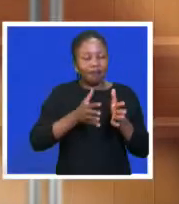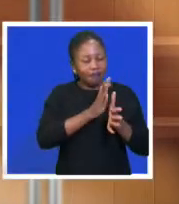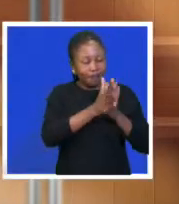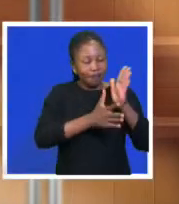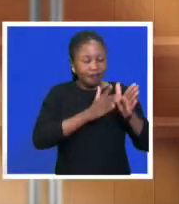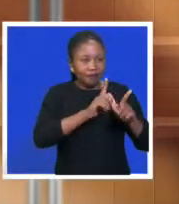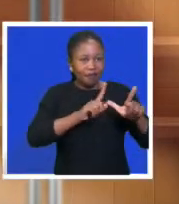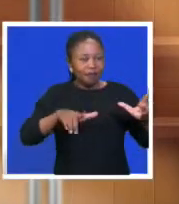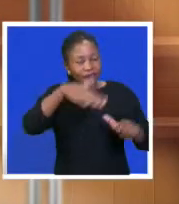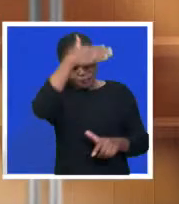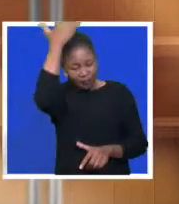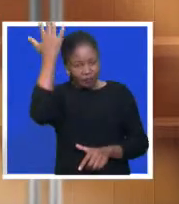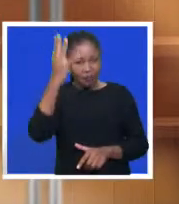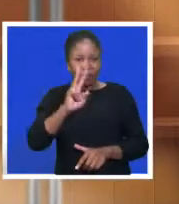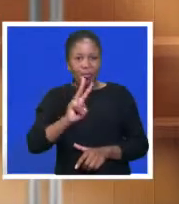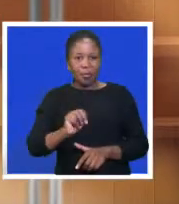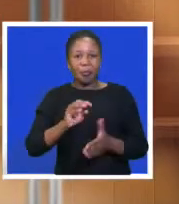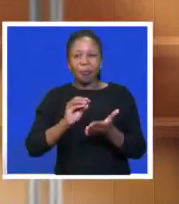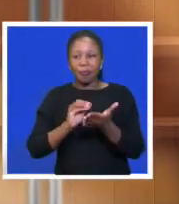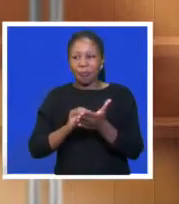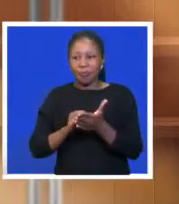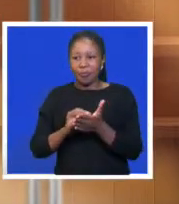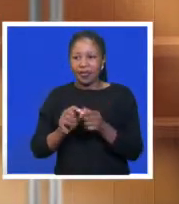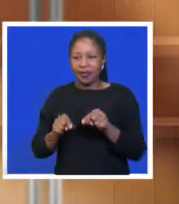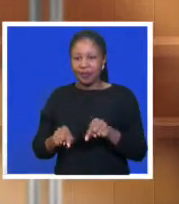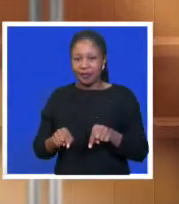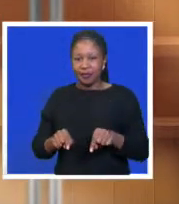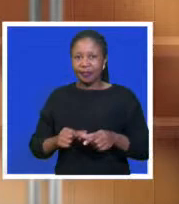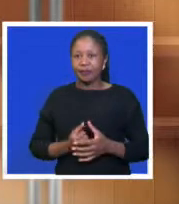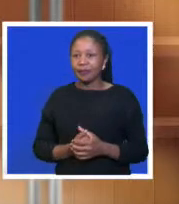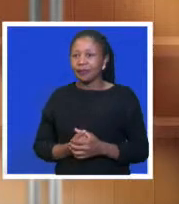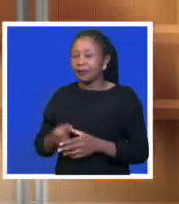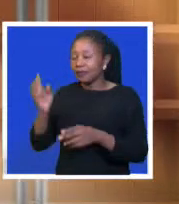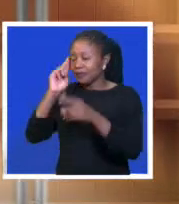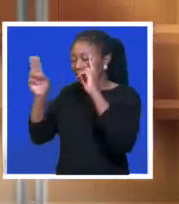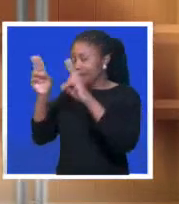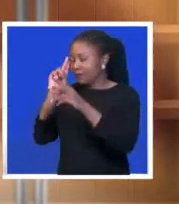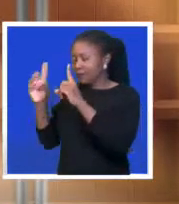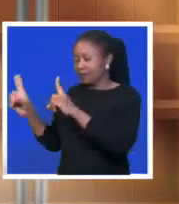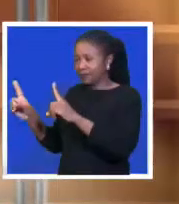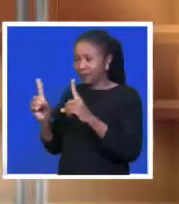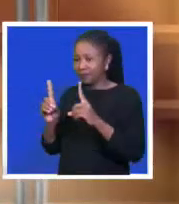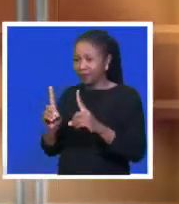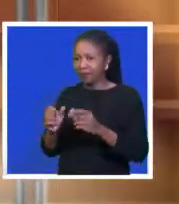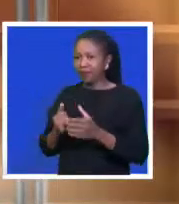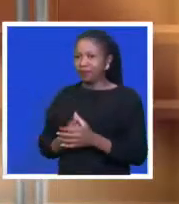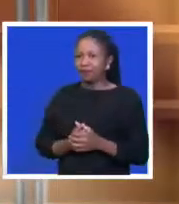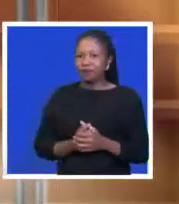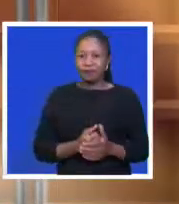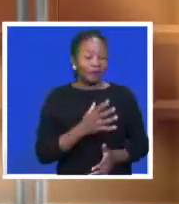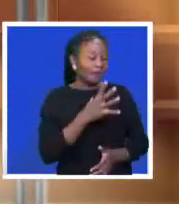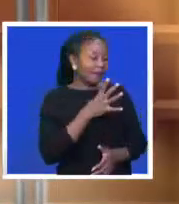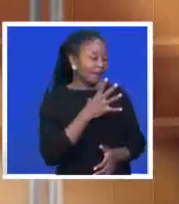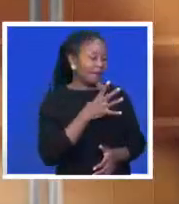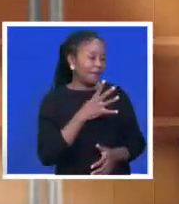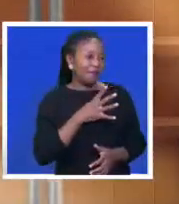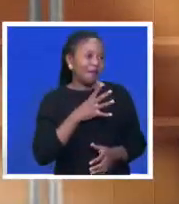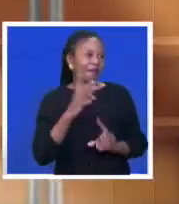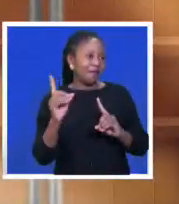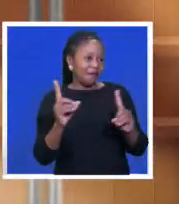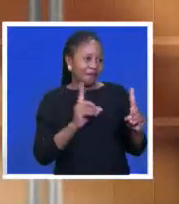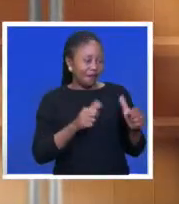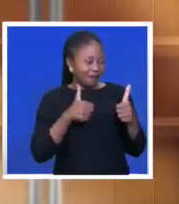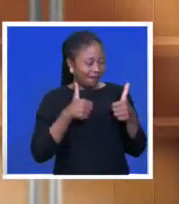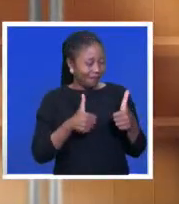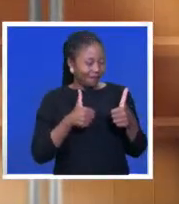interpreter, Nompumelelo Hatebe. A very good afternoon, teacher Dlamini. Afternoon, Larato. How are you? I'm alright. How are you?